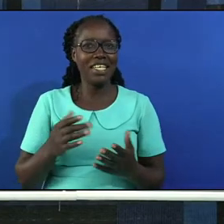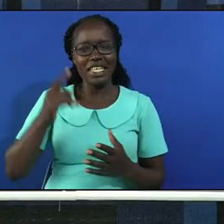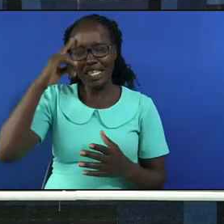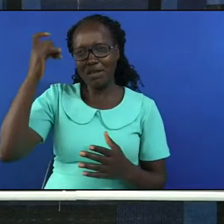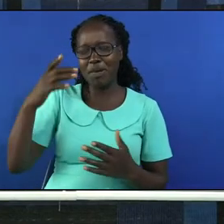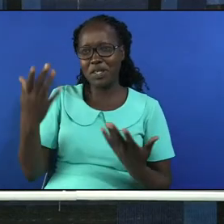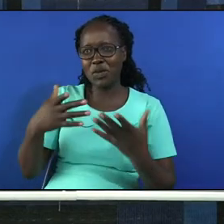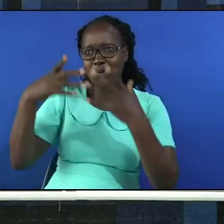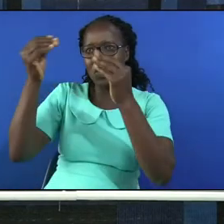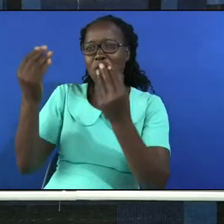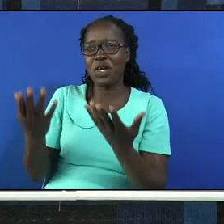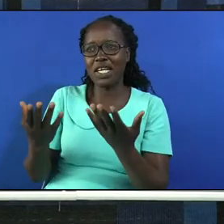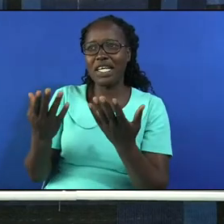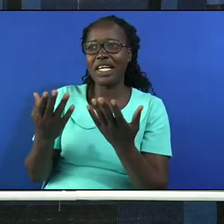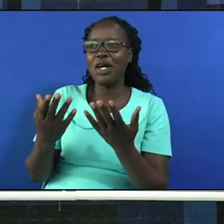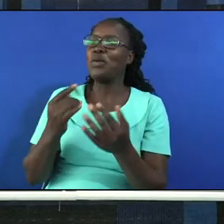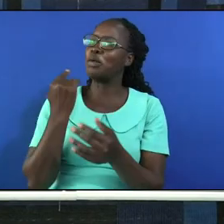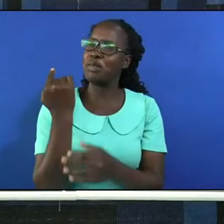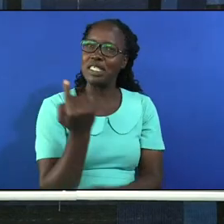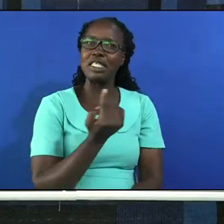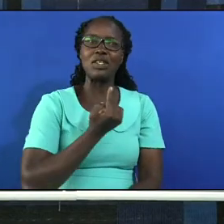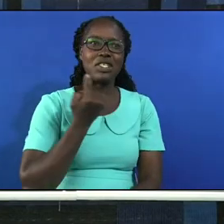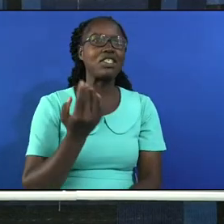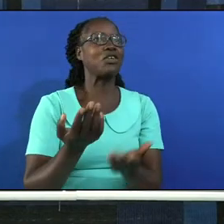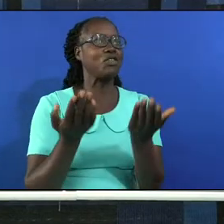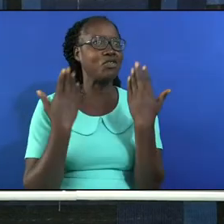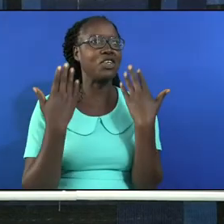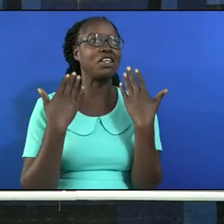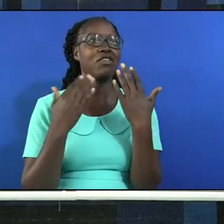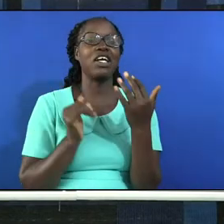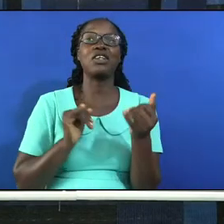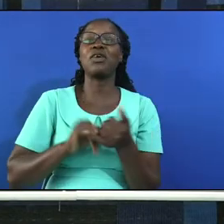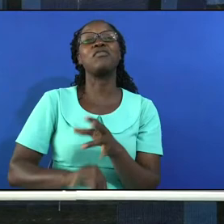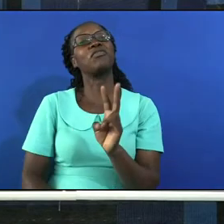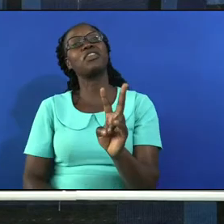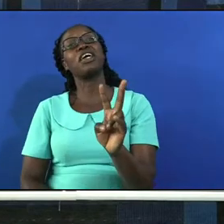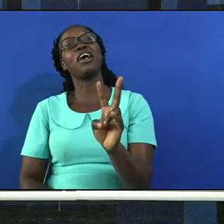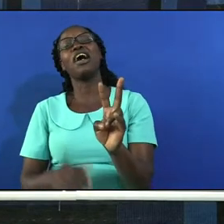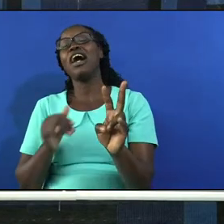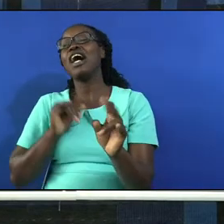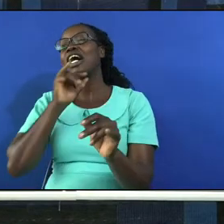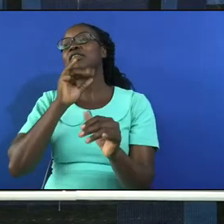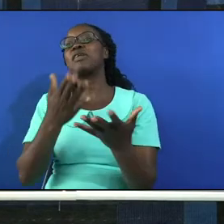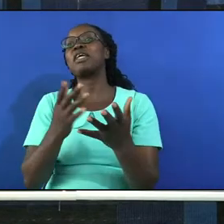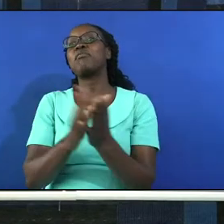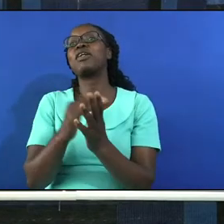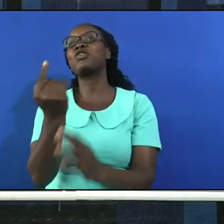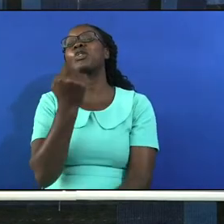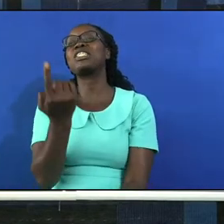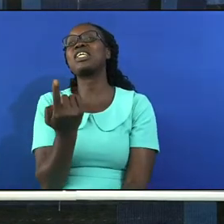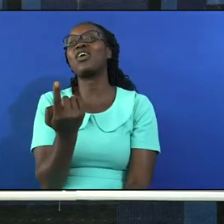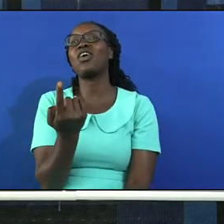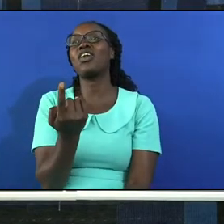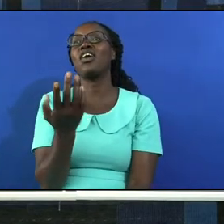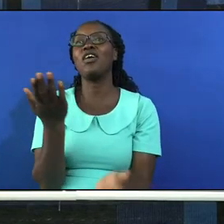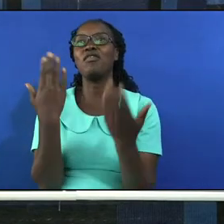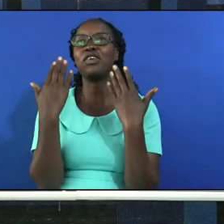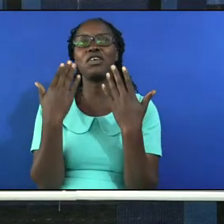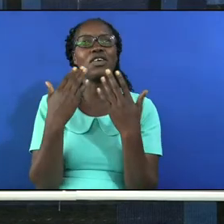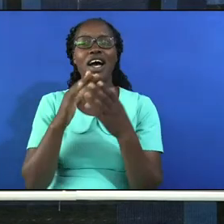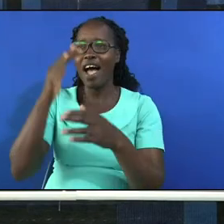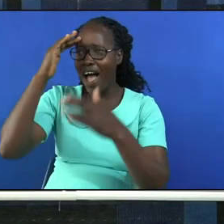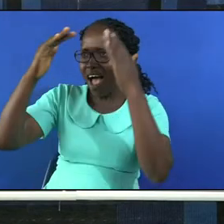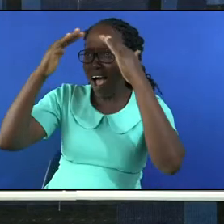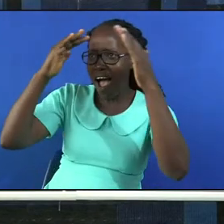imagine where we are going? We will just be single forever. And your wife is there, your husband is there, but you are single forever. You meet each